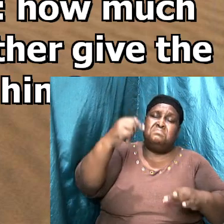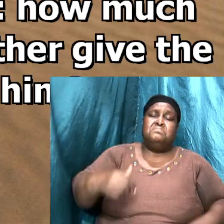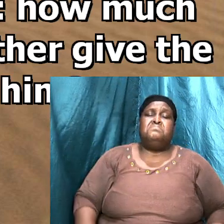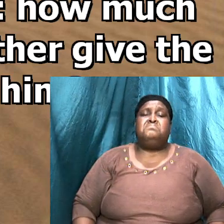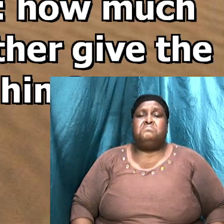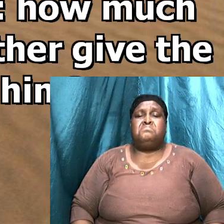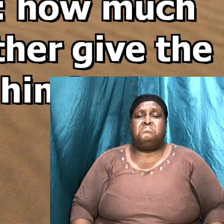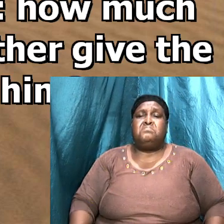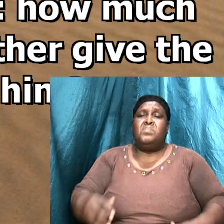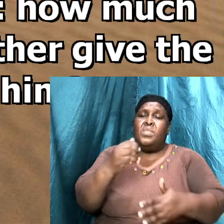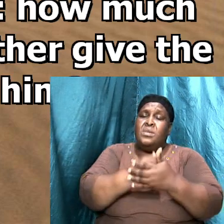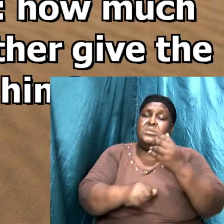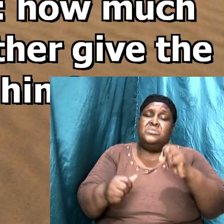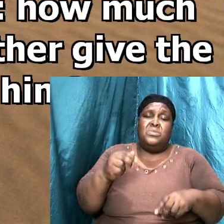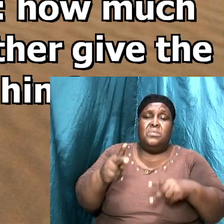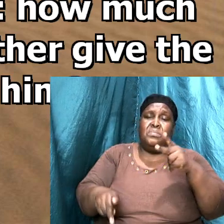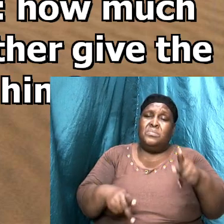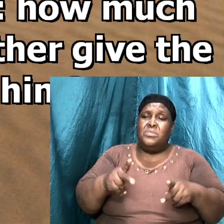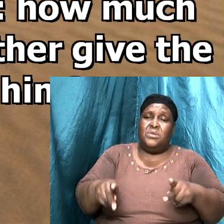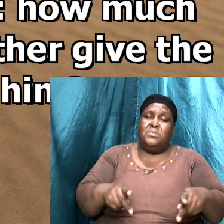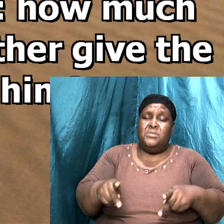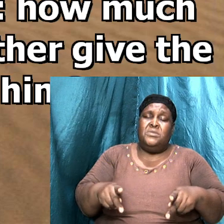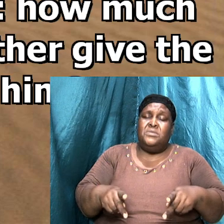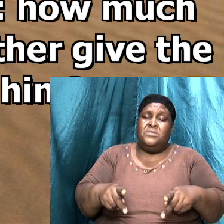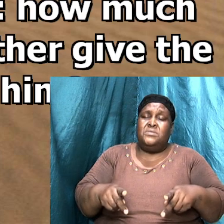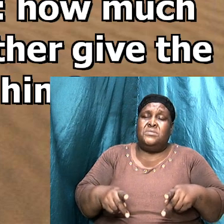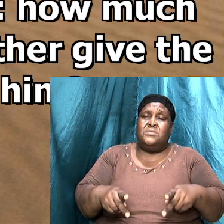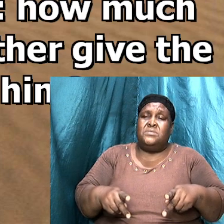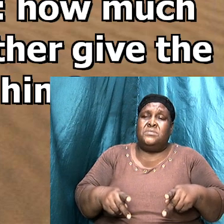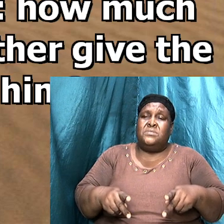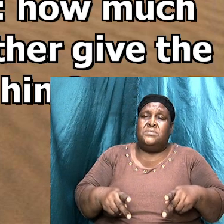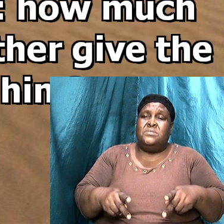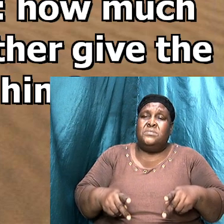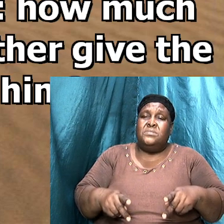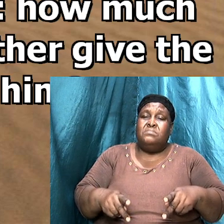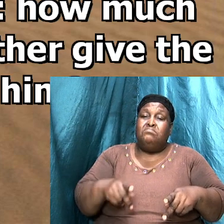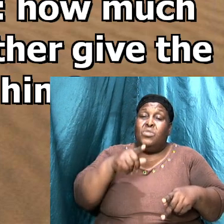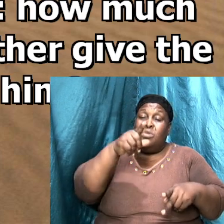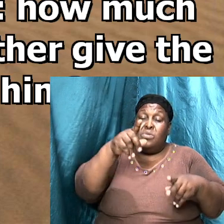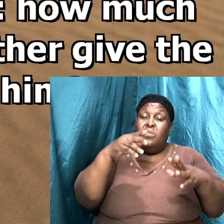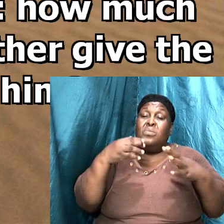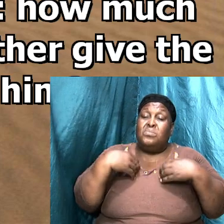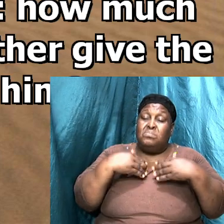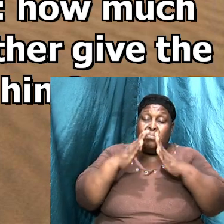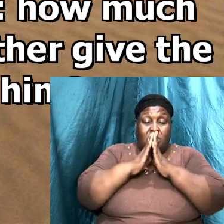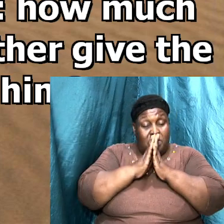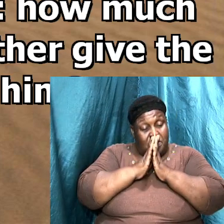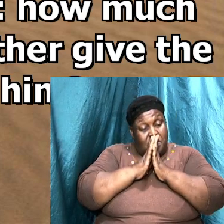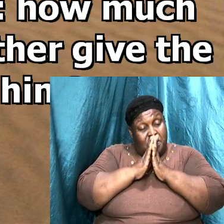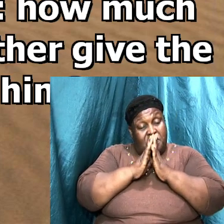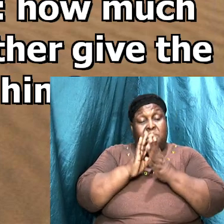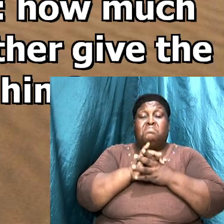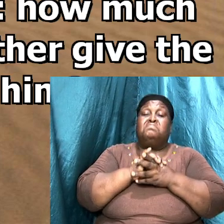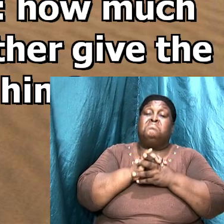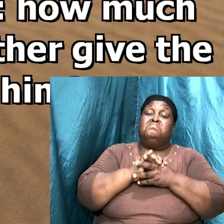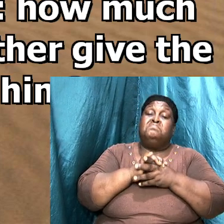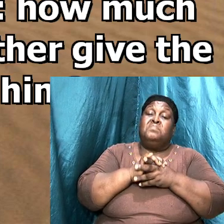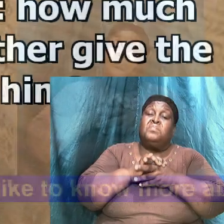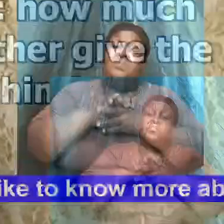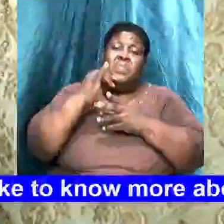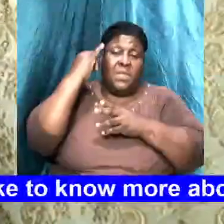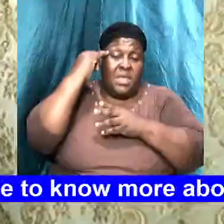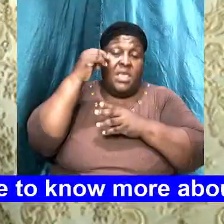so some folks look here you have to ask you know if you